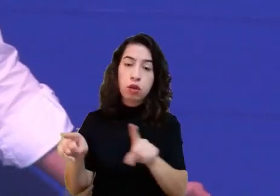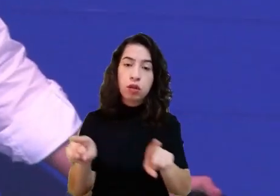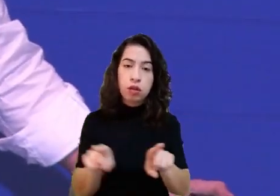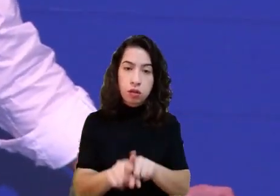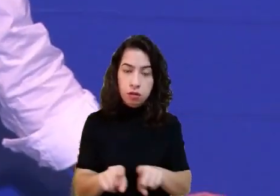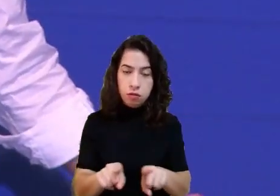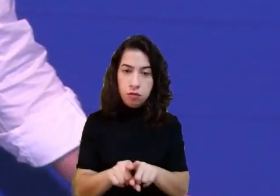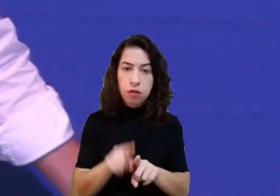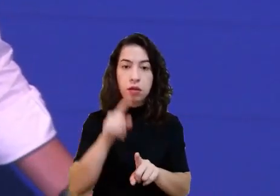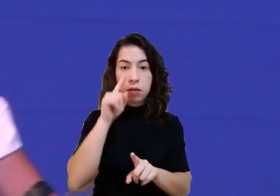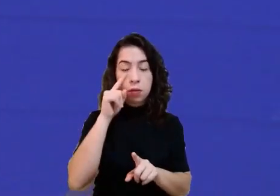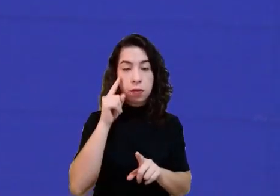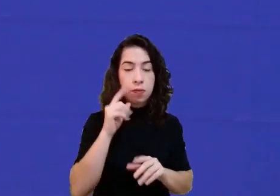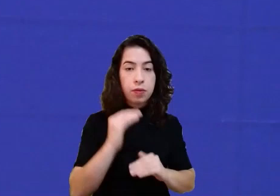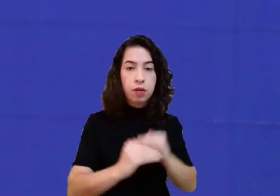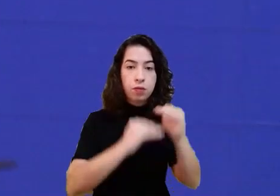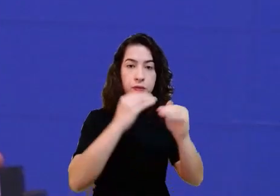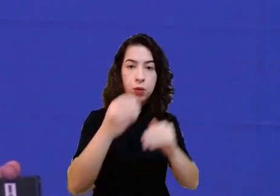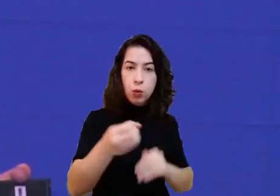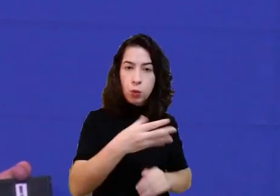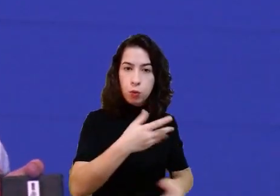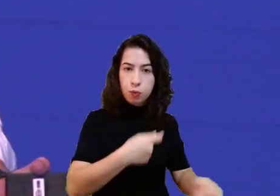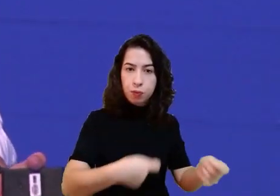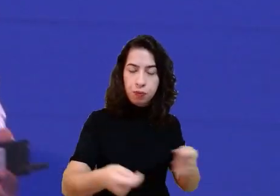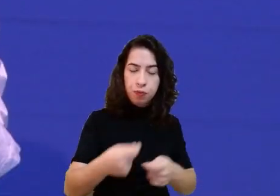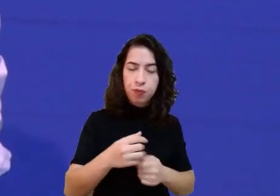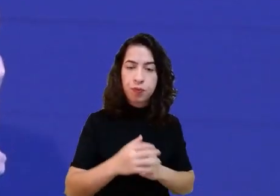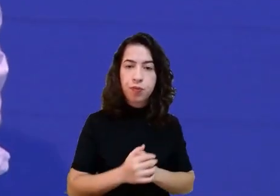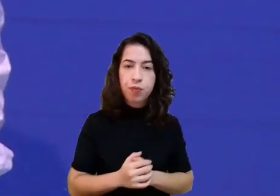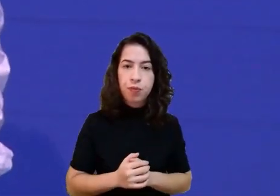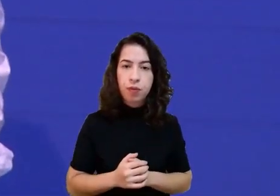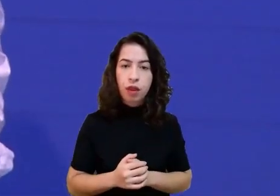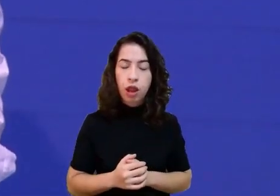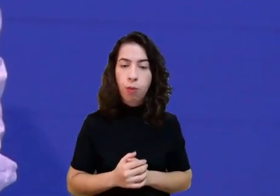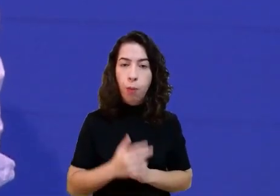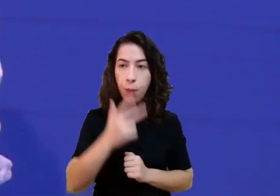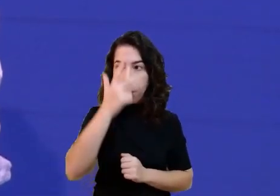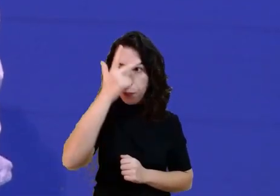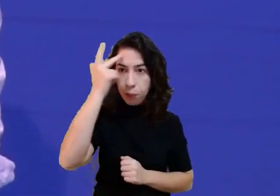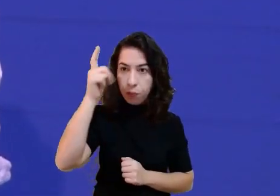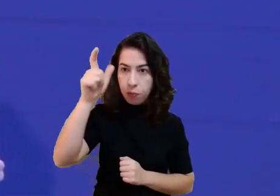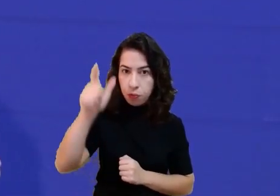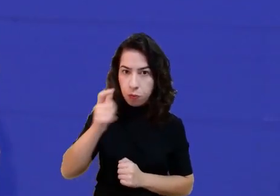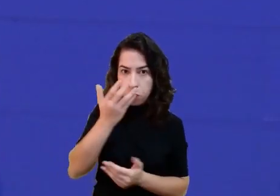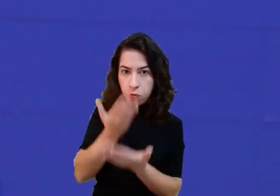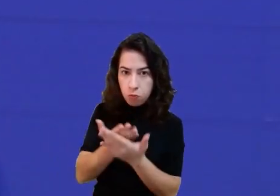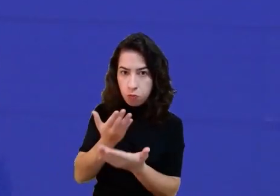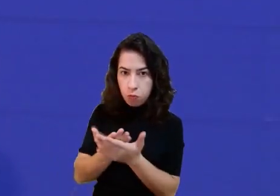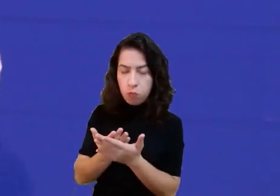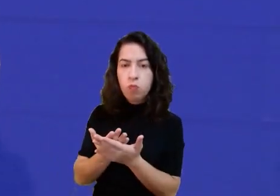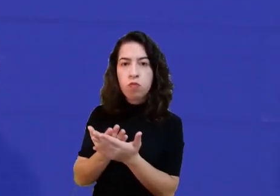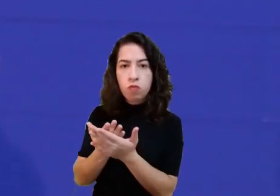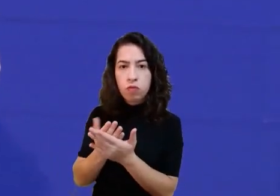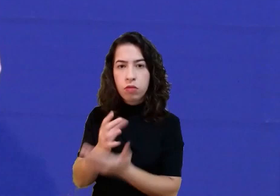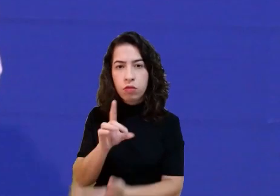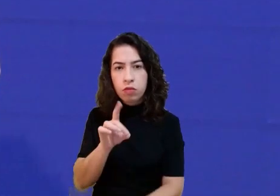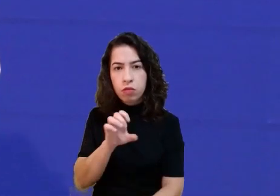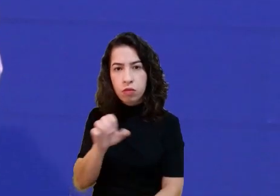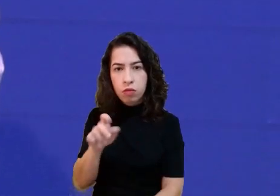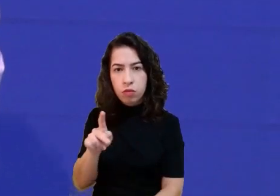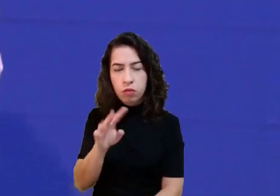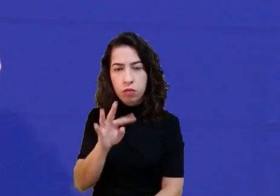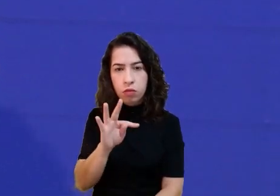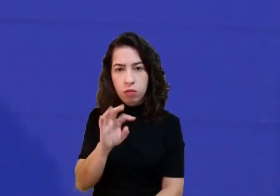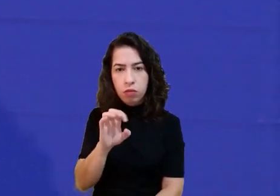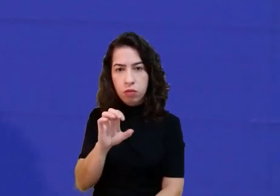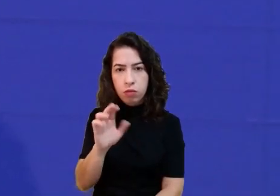the development of new business. If people are educated in deep tech in this process,